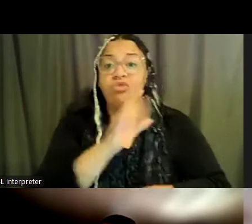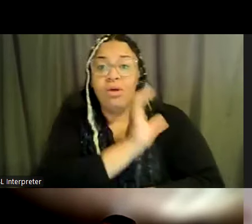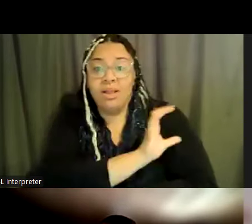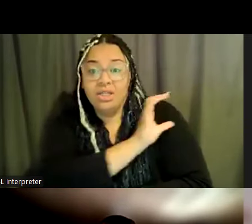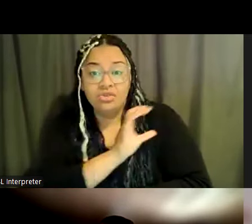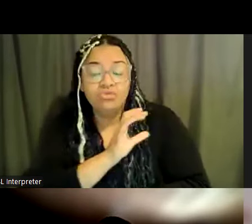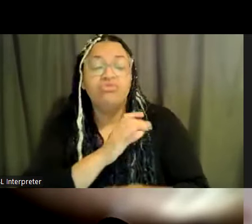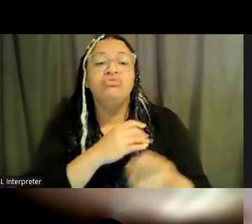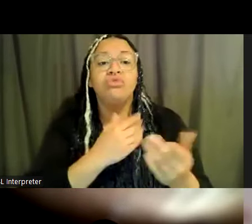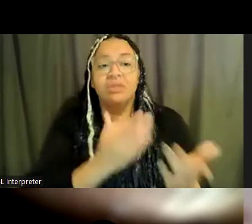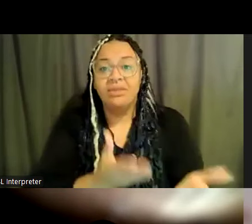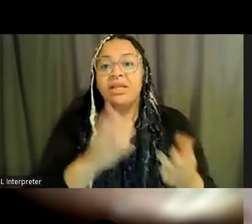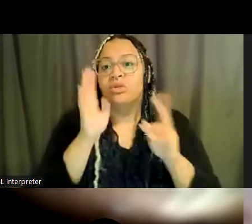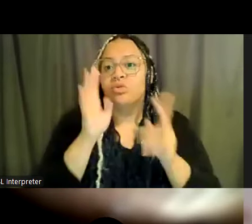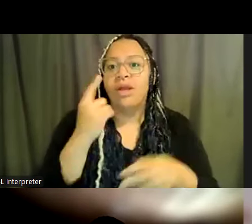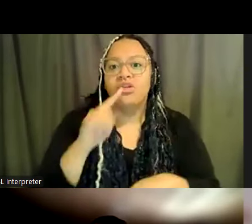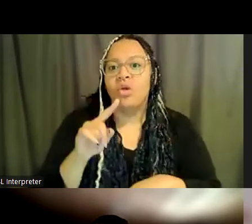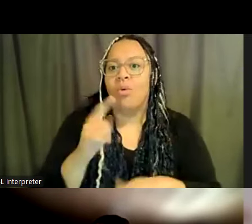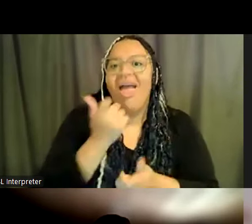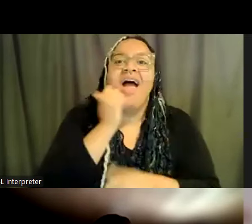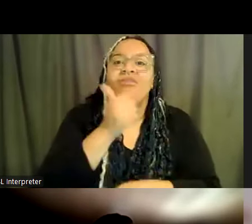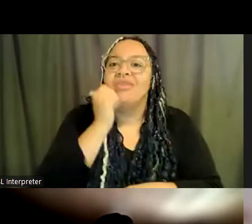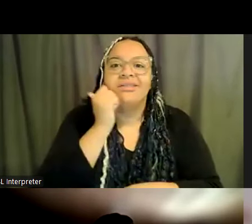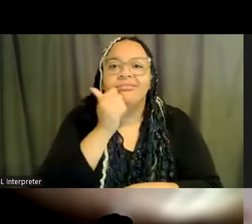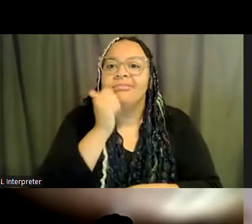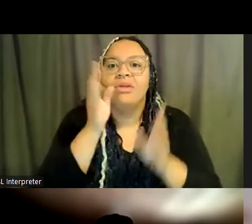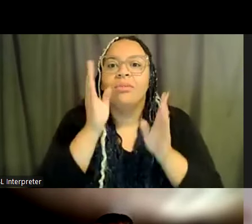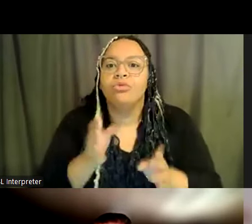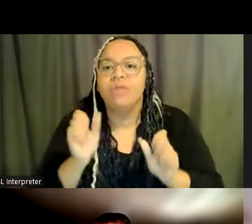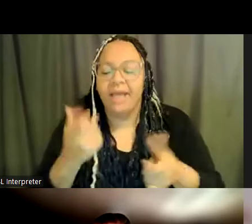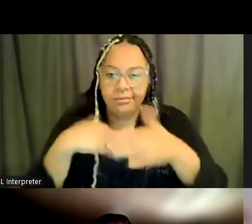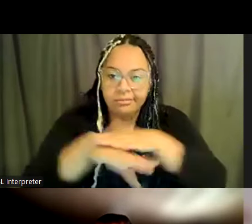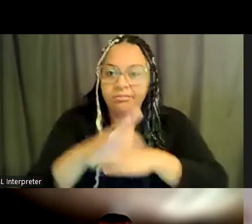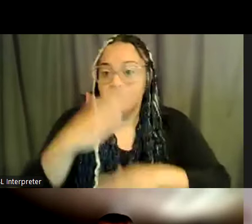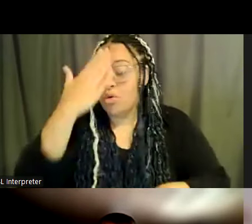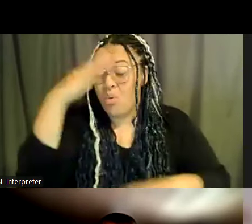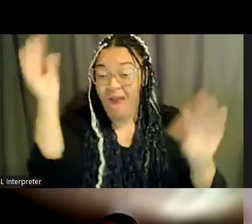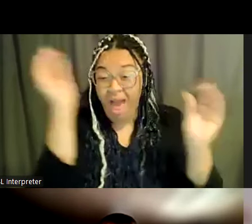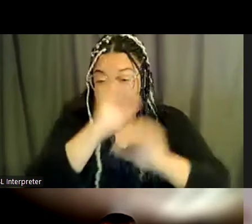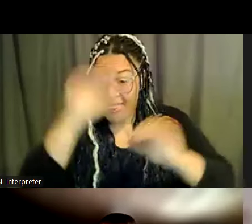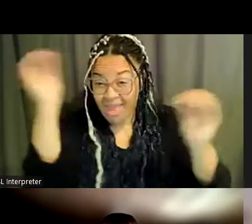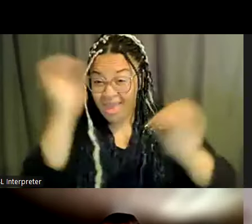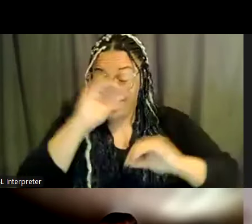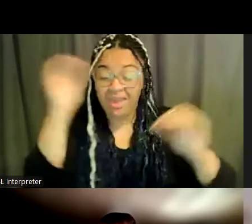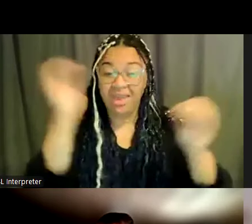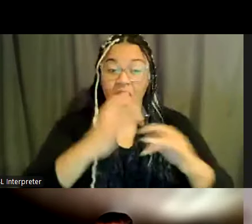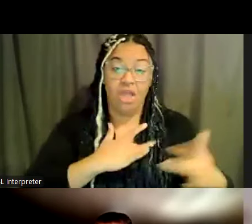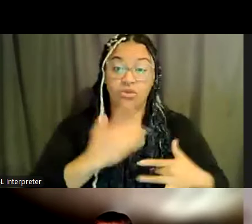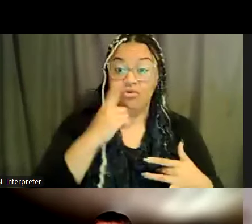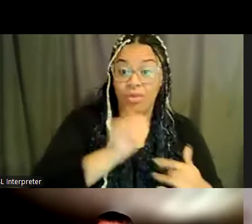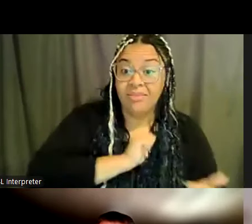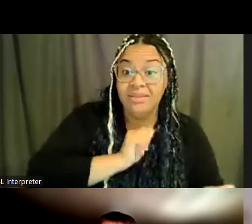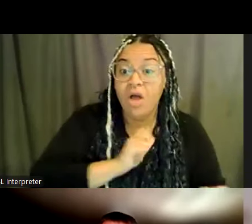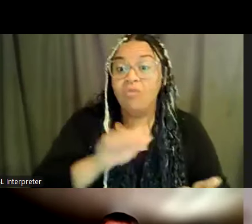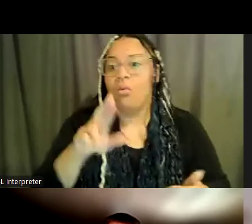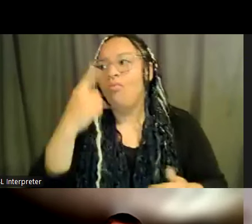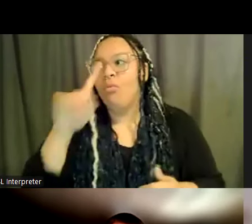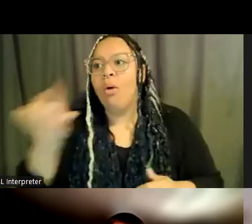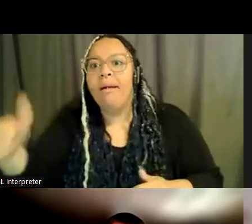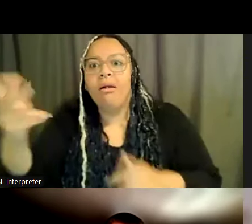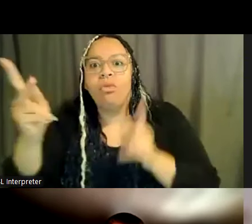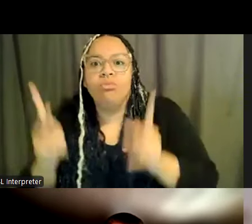really created so that the average person can walk in knowing nothing, whether they're concerned for themselves or concerned for someone they care